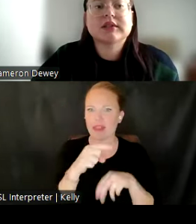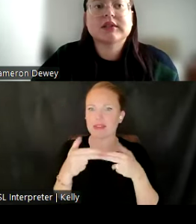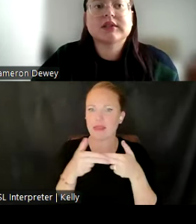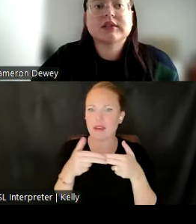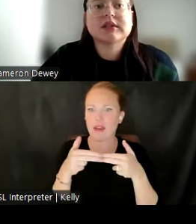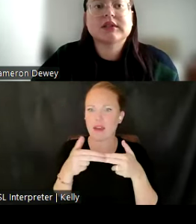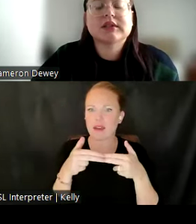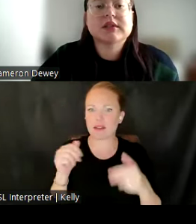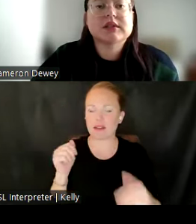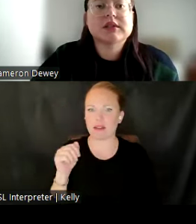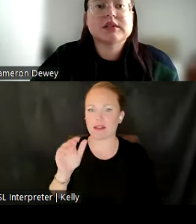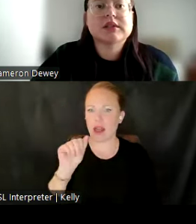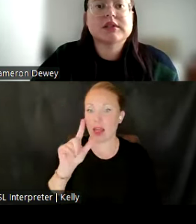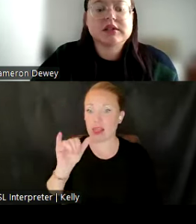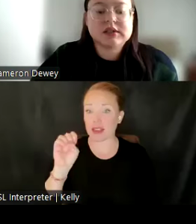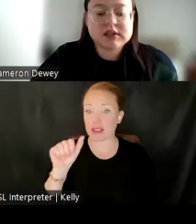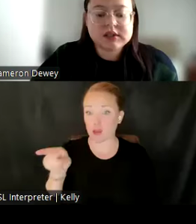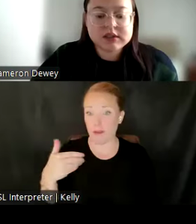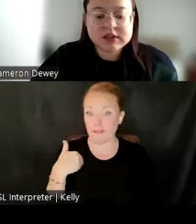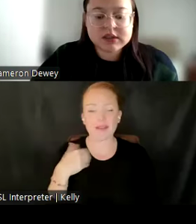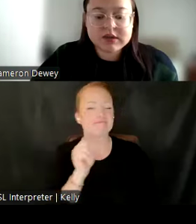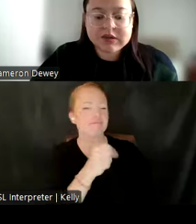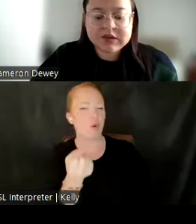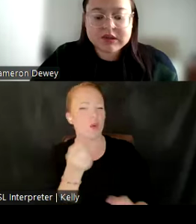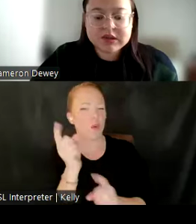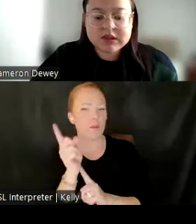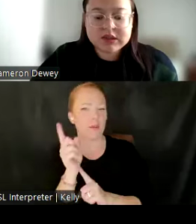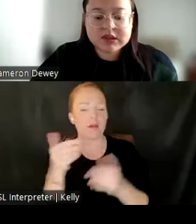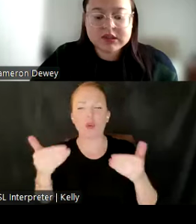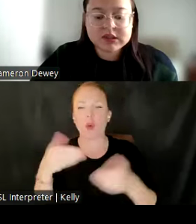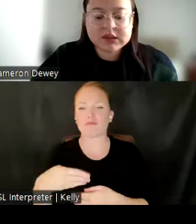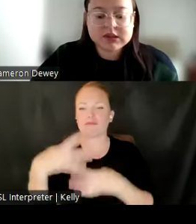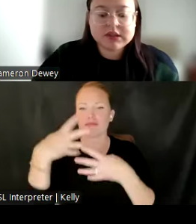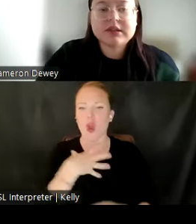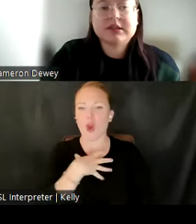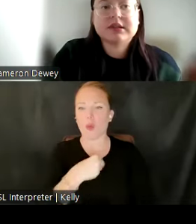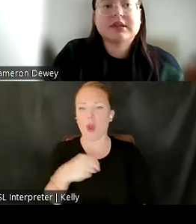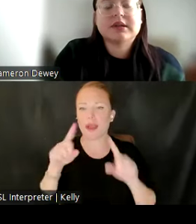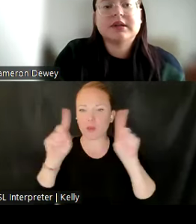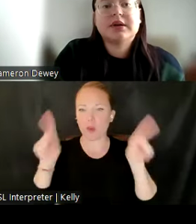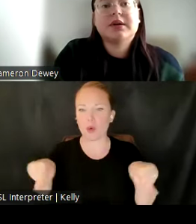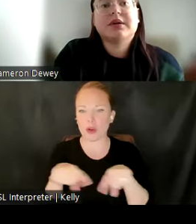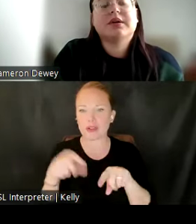Alyssa. Yeah, just a second. I'm going to pull up a whiteboard for everyone.